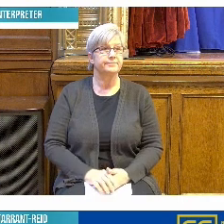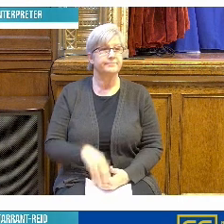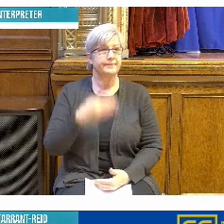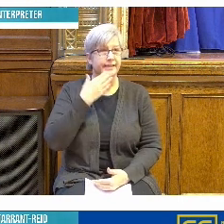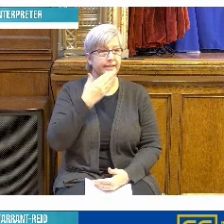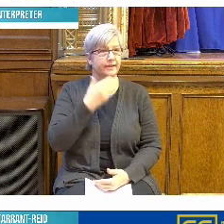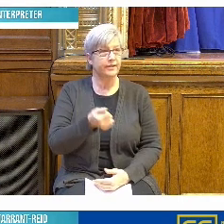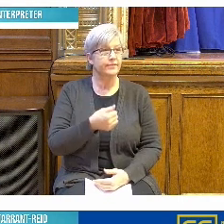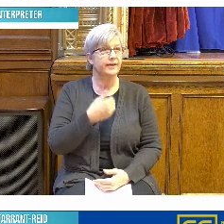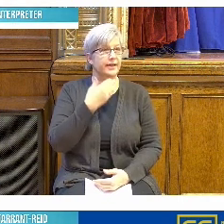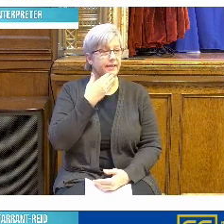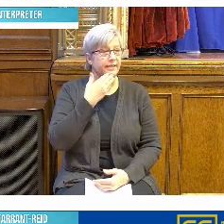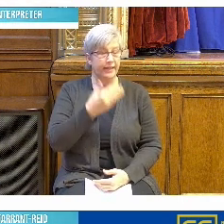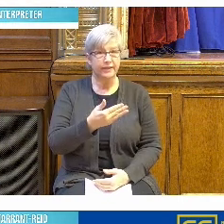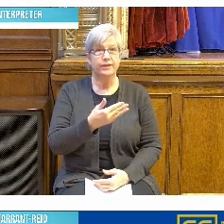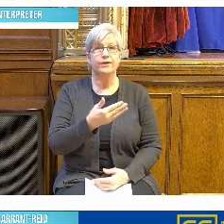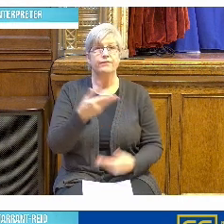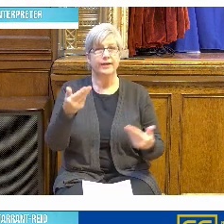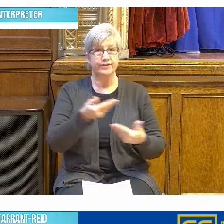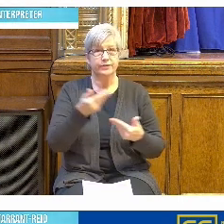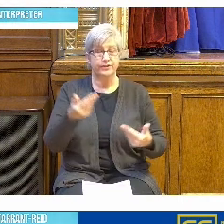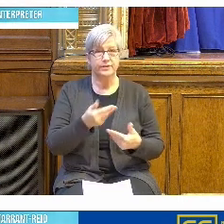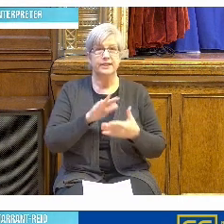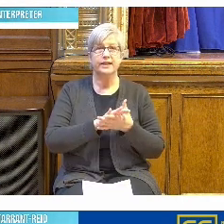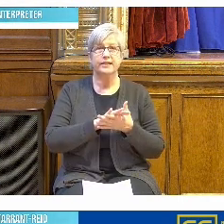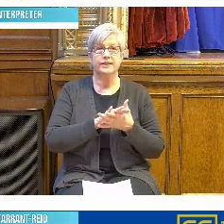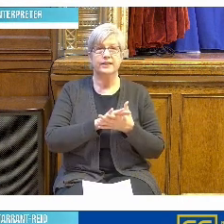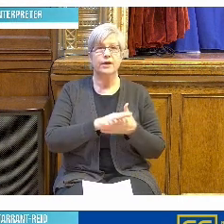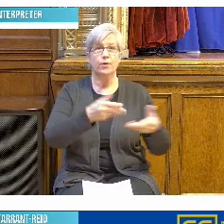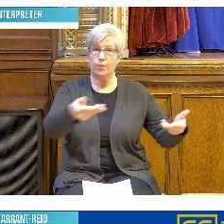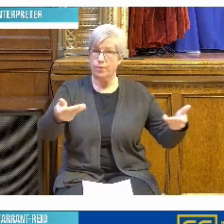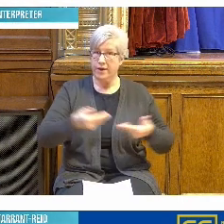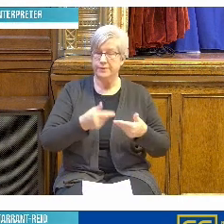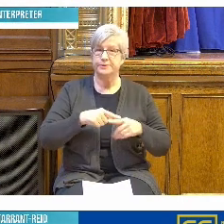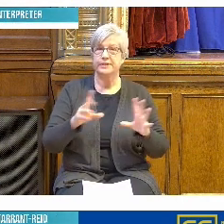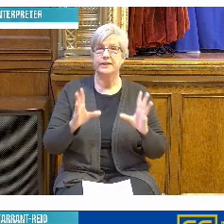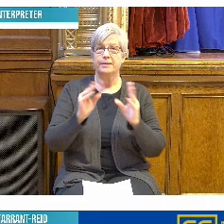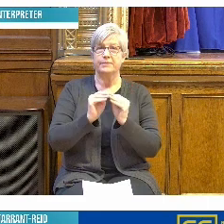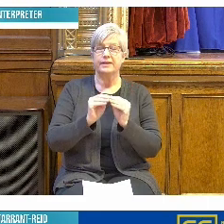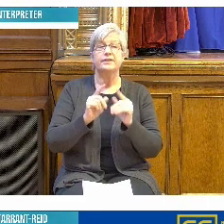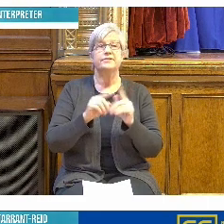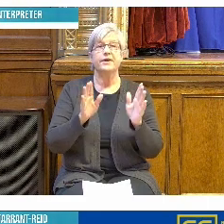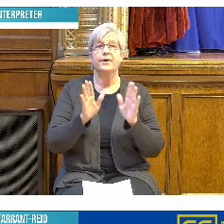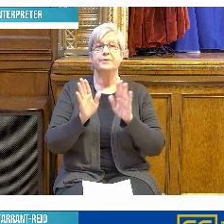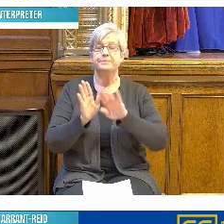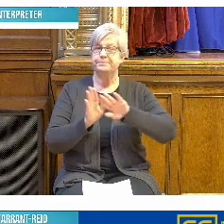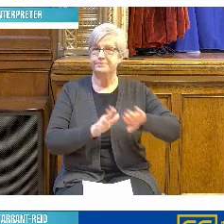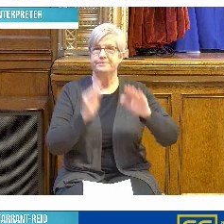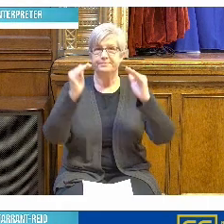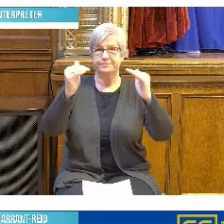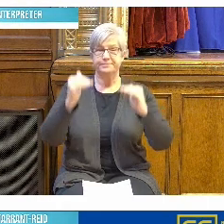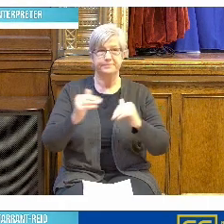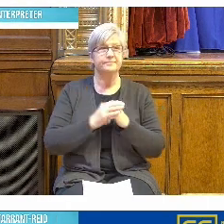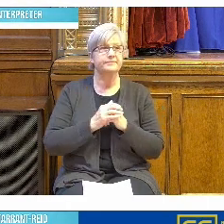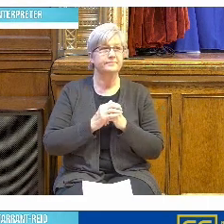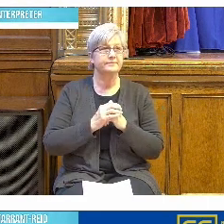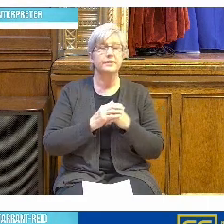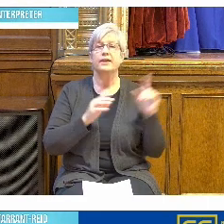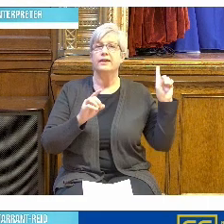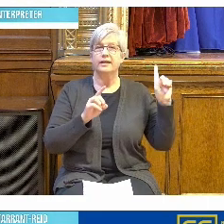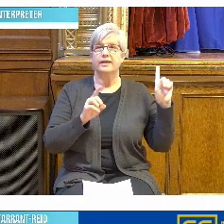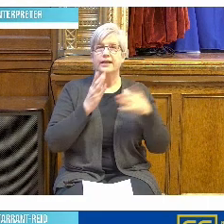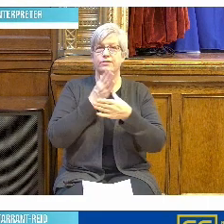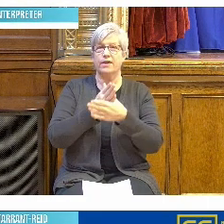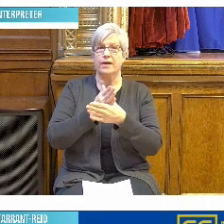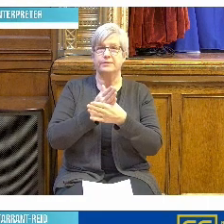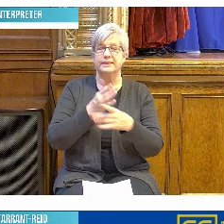Thank you. Thank you, commissioners, for the introduction, and we welcome you to this meeting. We're going to move to the next slide. Excuse me,